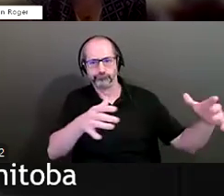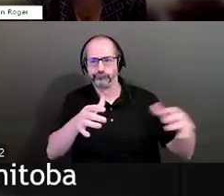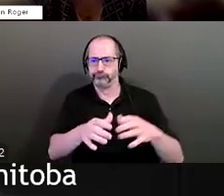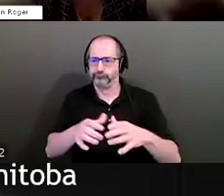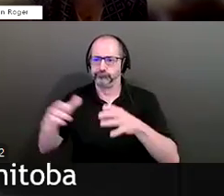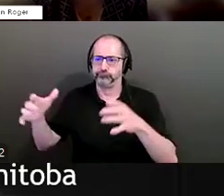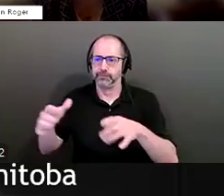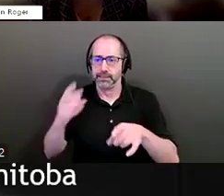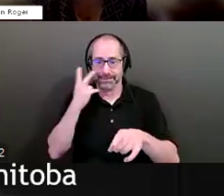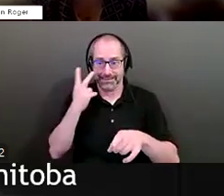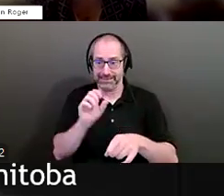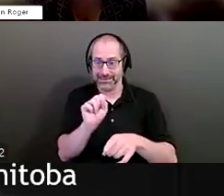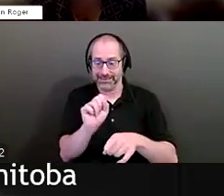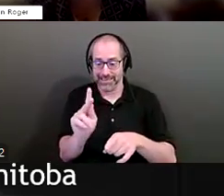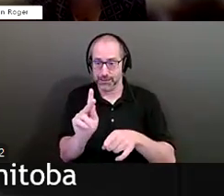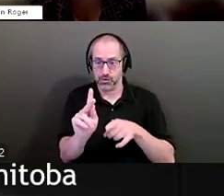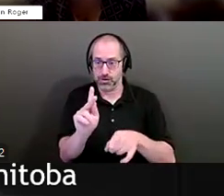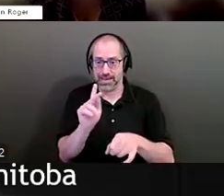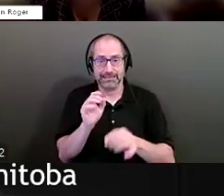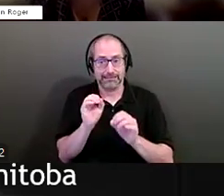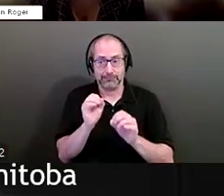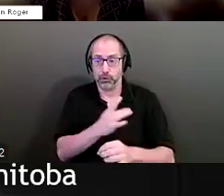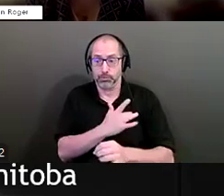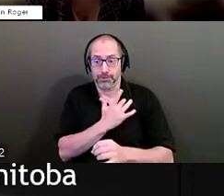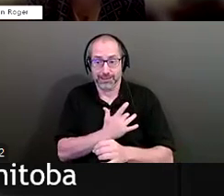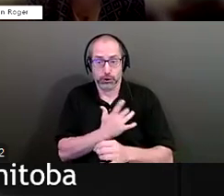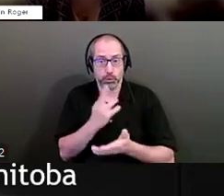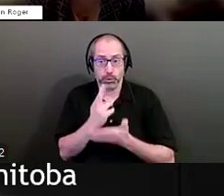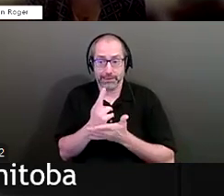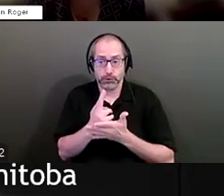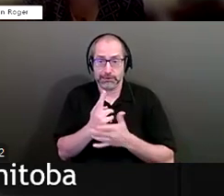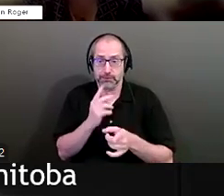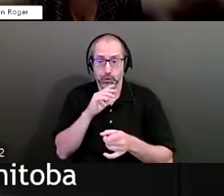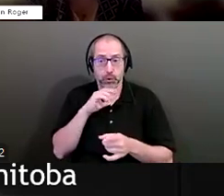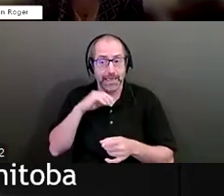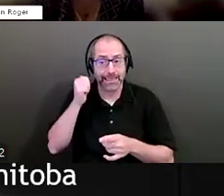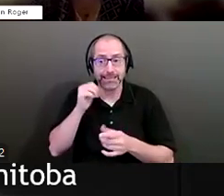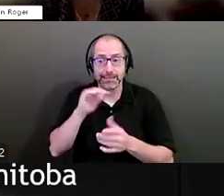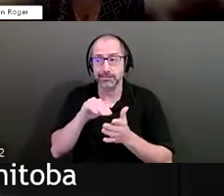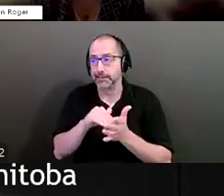actually has the least provincial resources for aging centers,